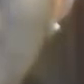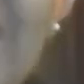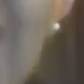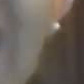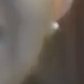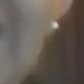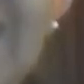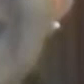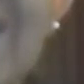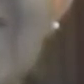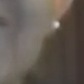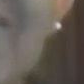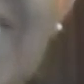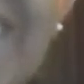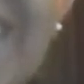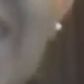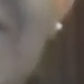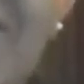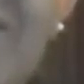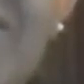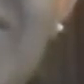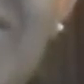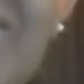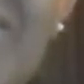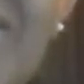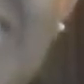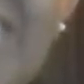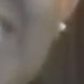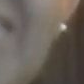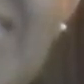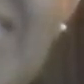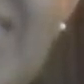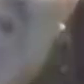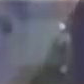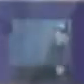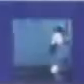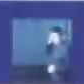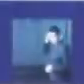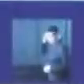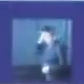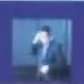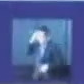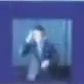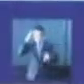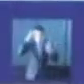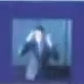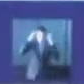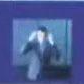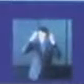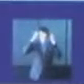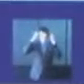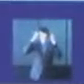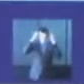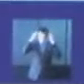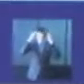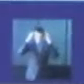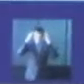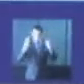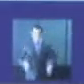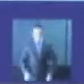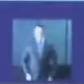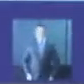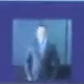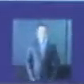and good night. Thank you very much. Thank you, Nomusa Shembe, for sharing your experience,